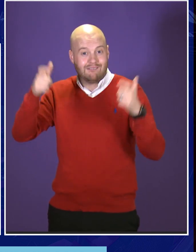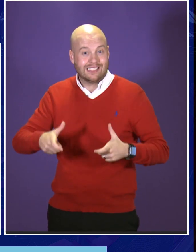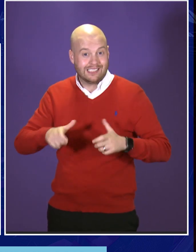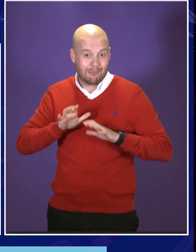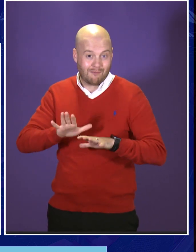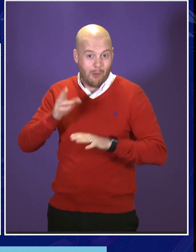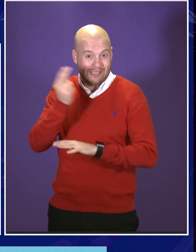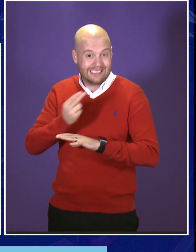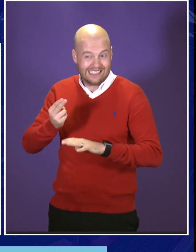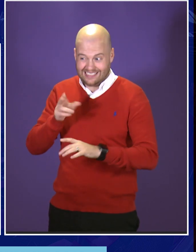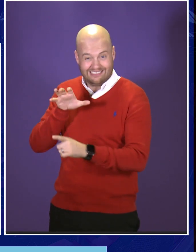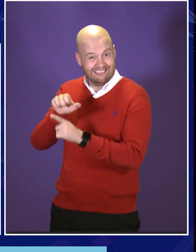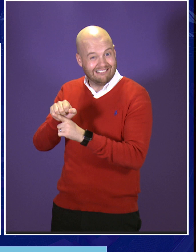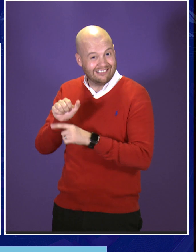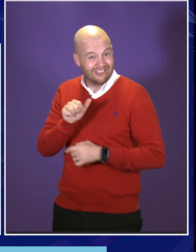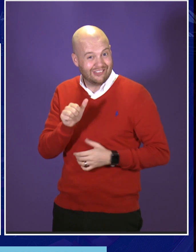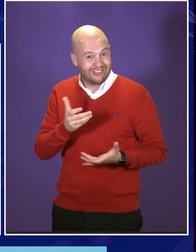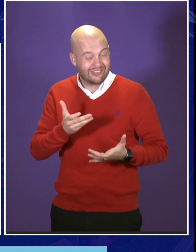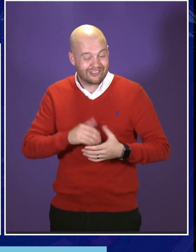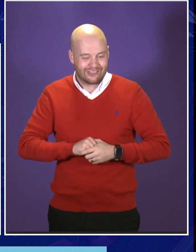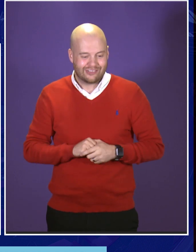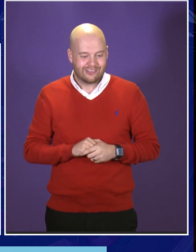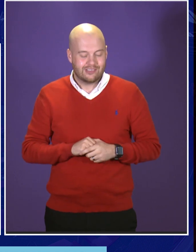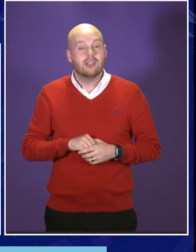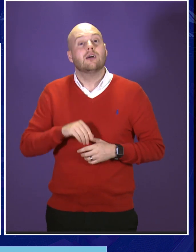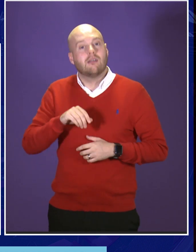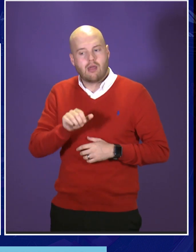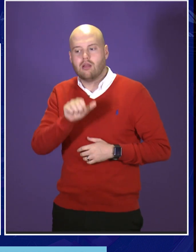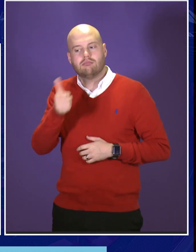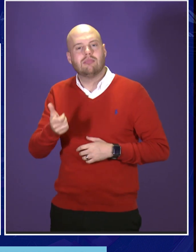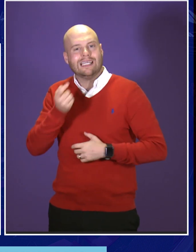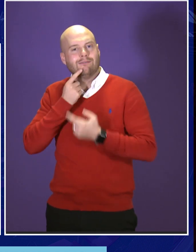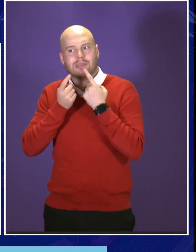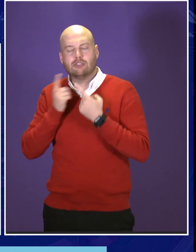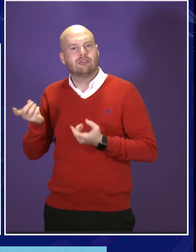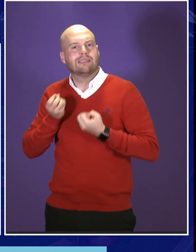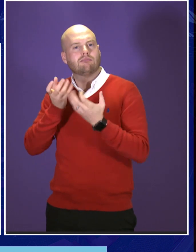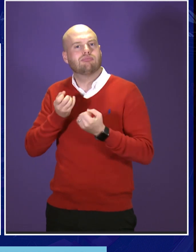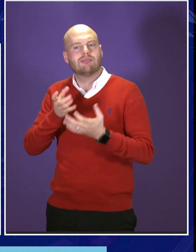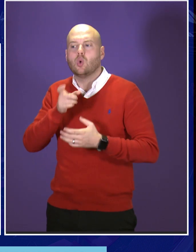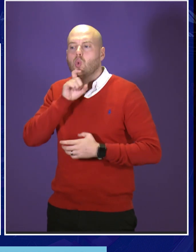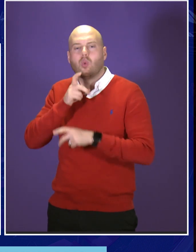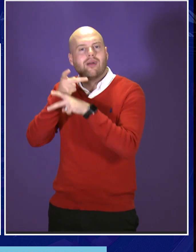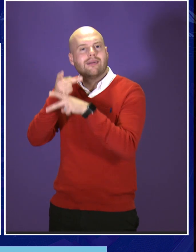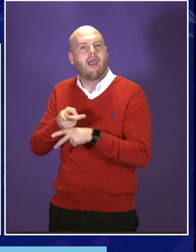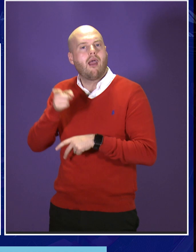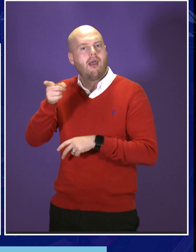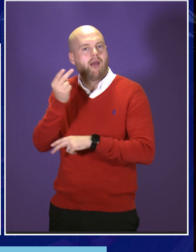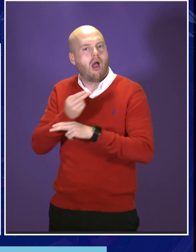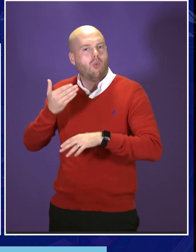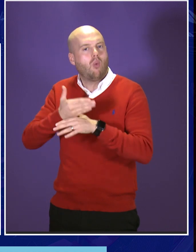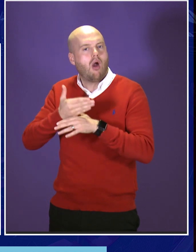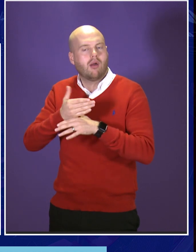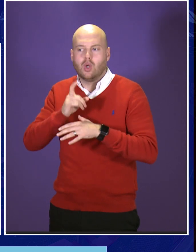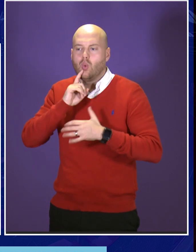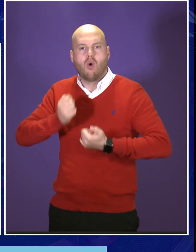entire description of the artwork from the MoMA, from the curator who takes care of this artwork, and he is basically being able to own the